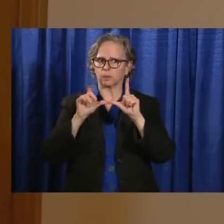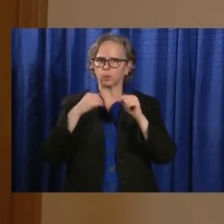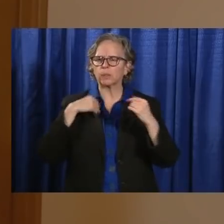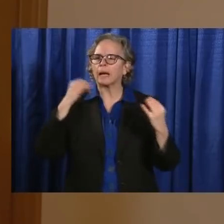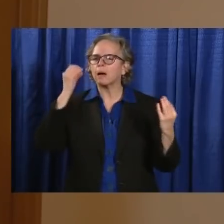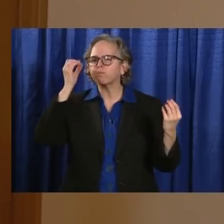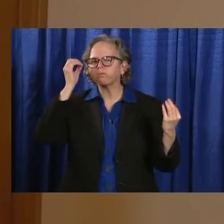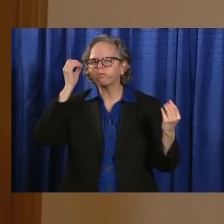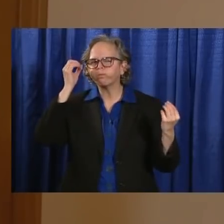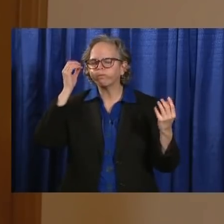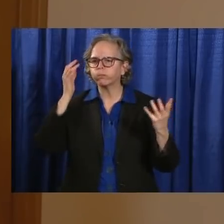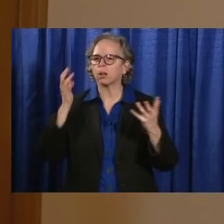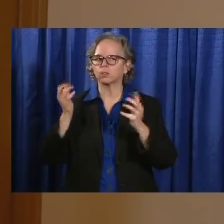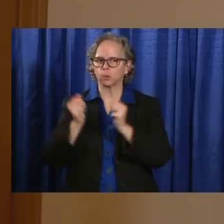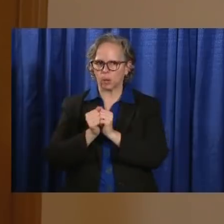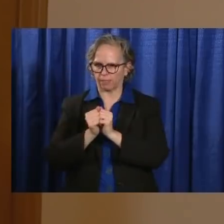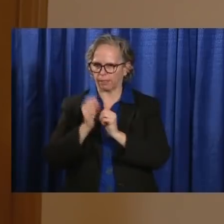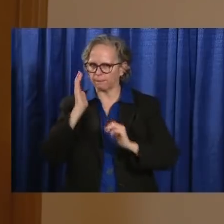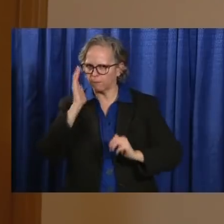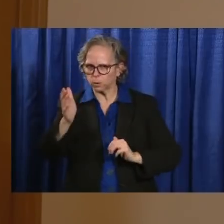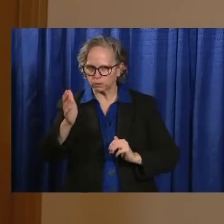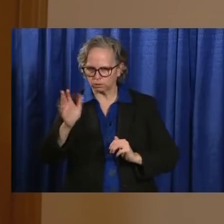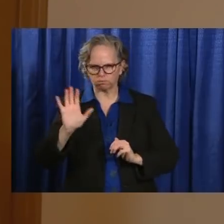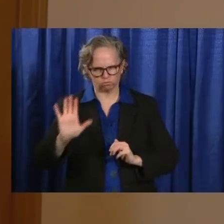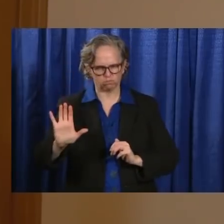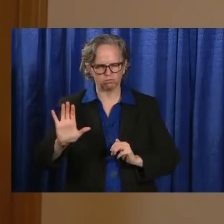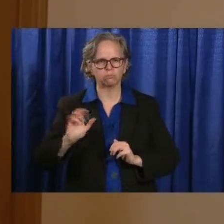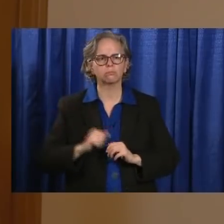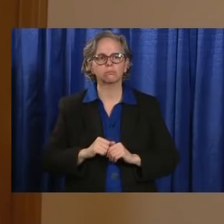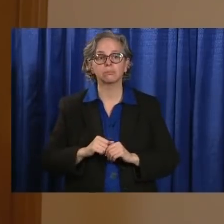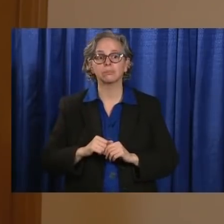that the hospitals in our state